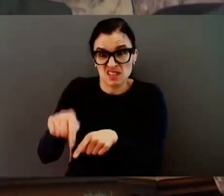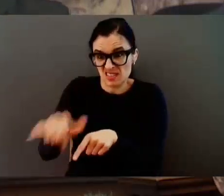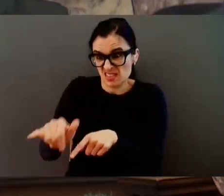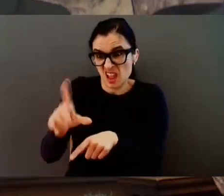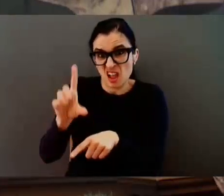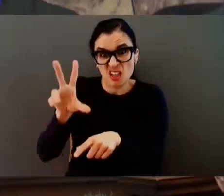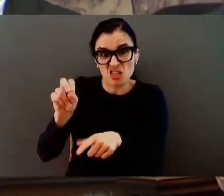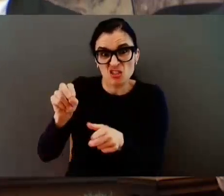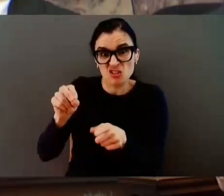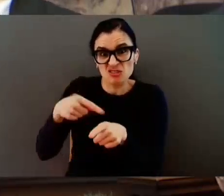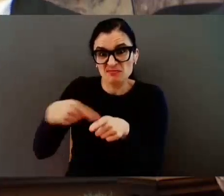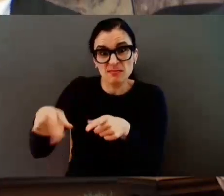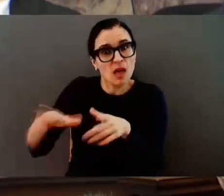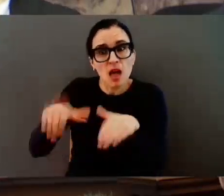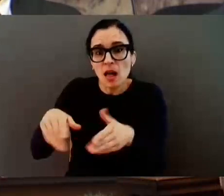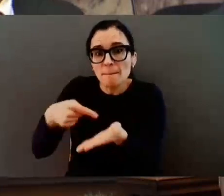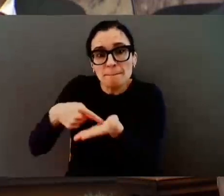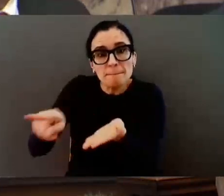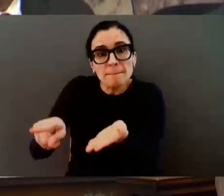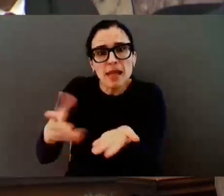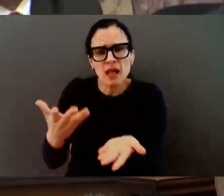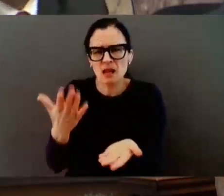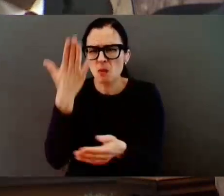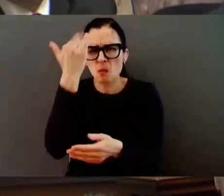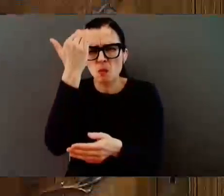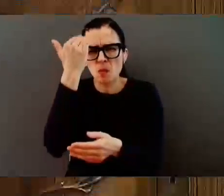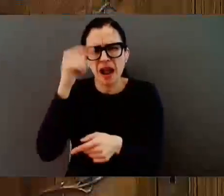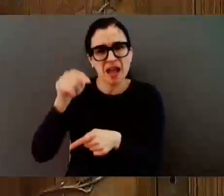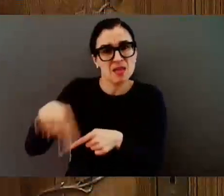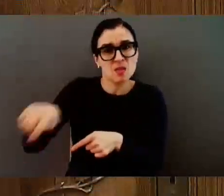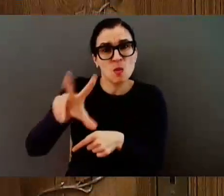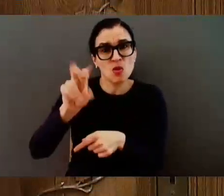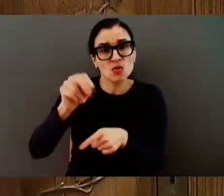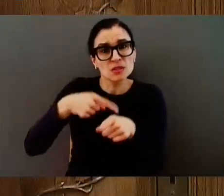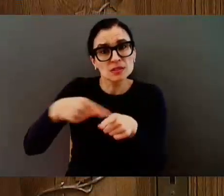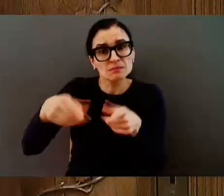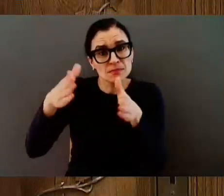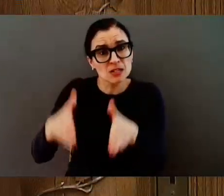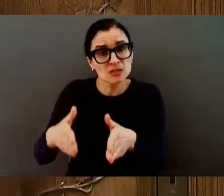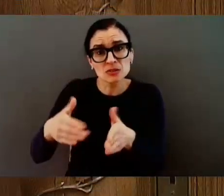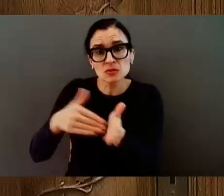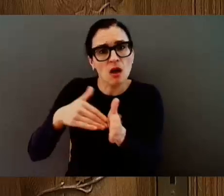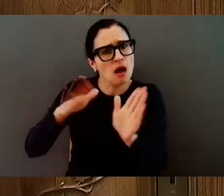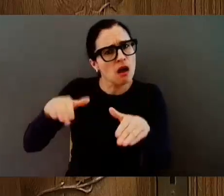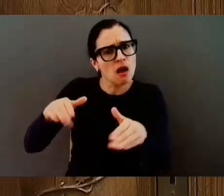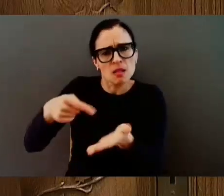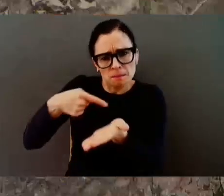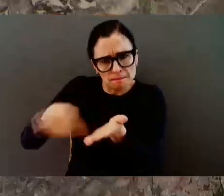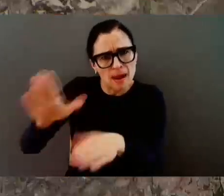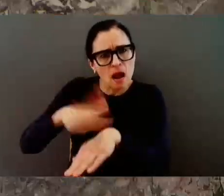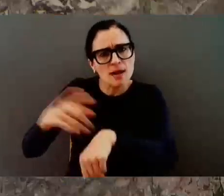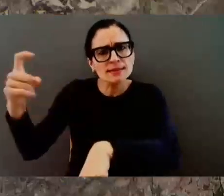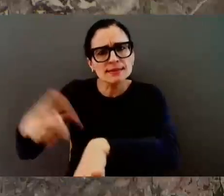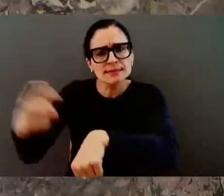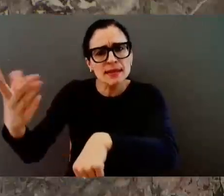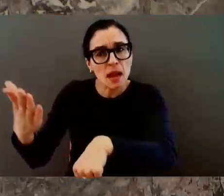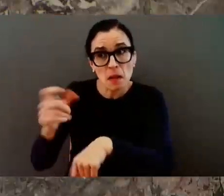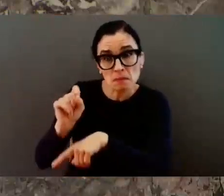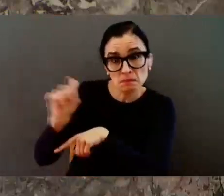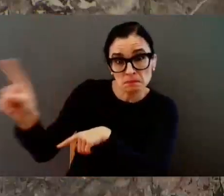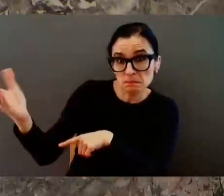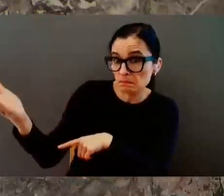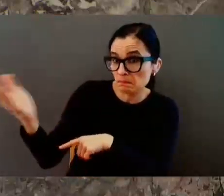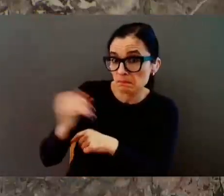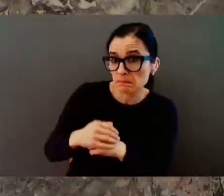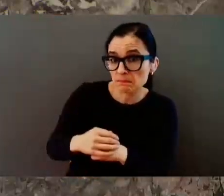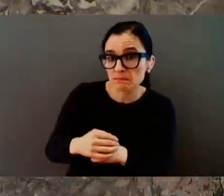have these 30 specialists not been paid on time? Minister of Health. Thank you very much, Honourable Speaker, and thank you to the